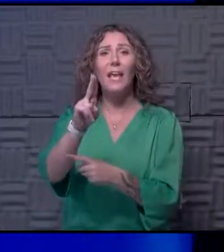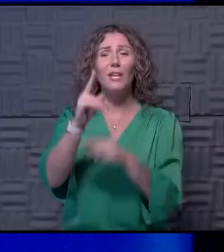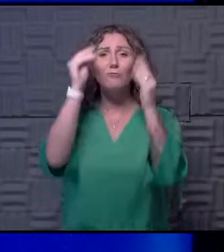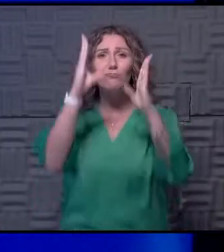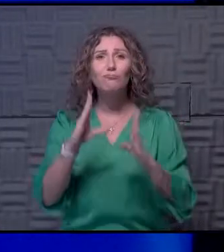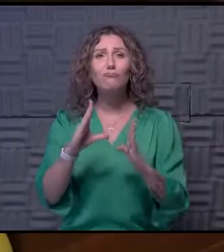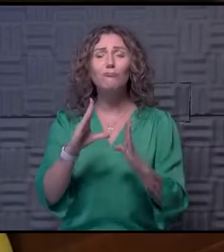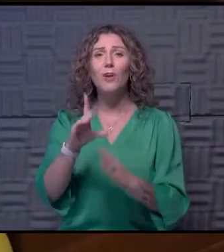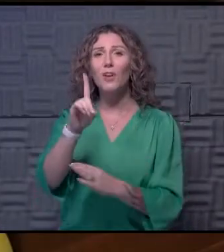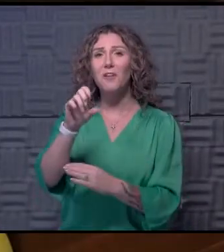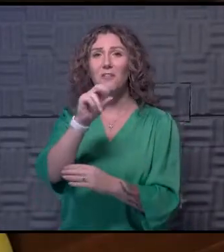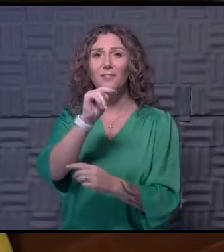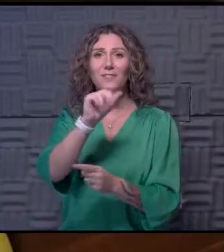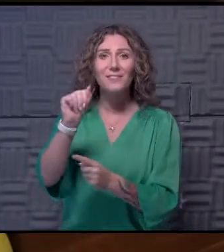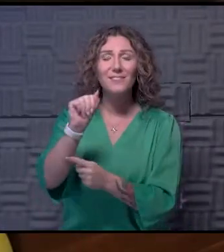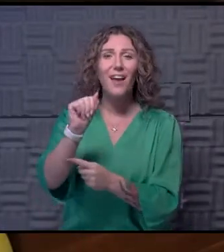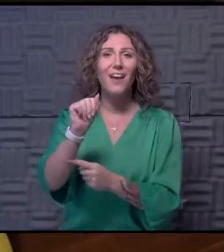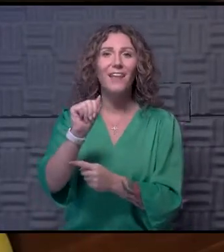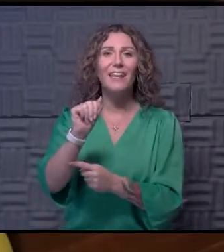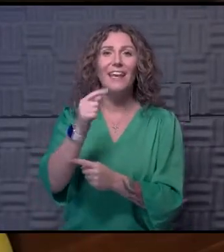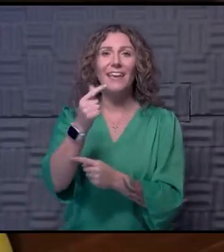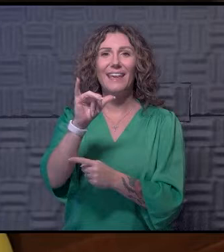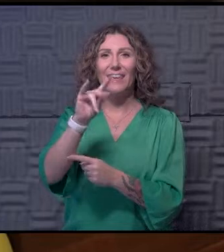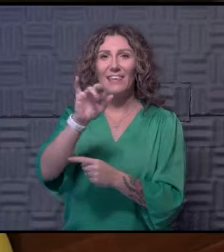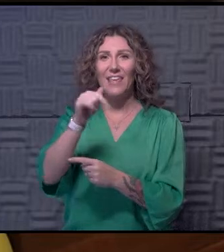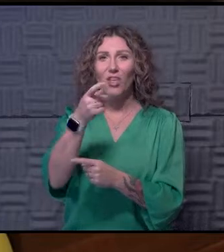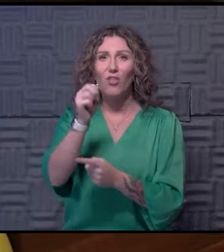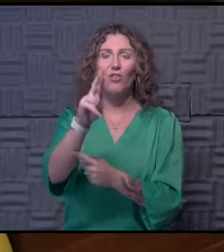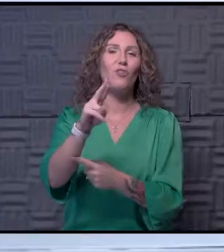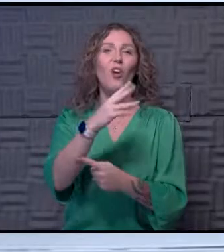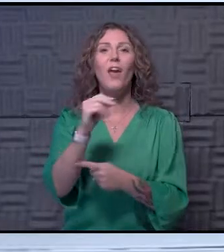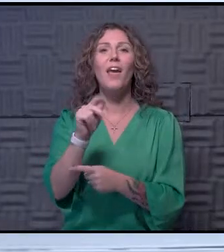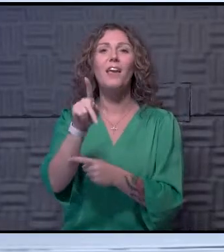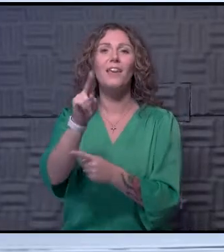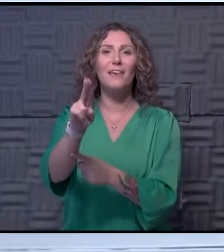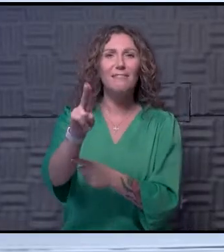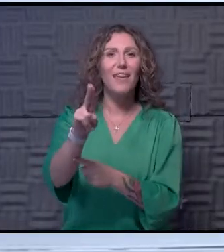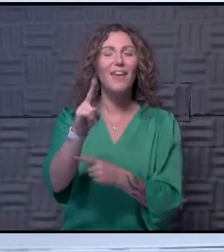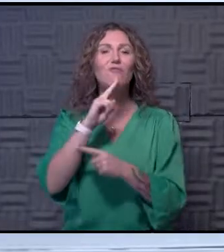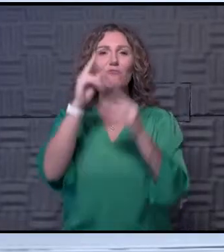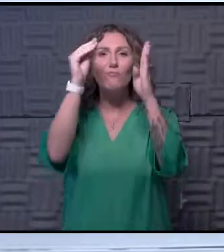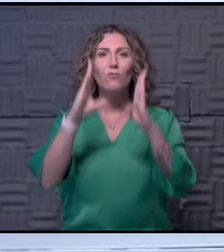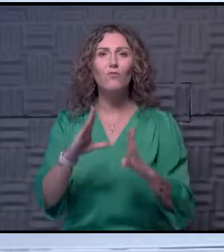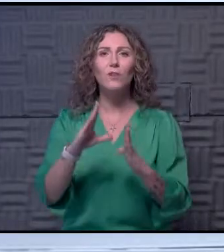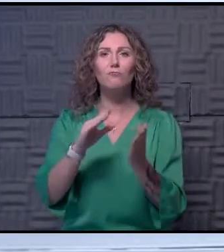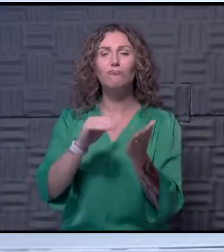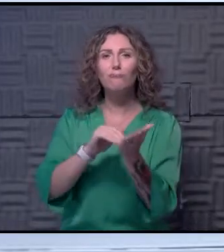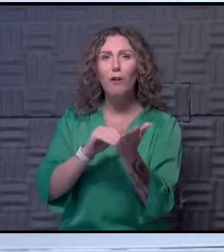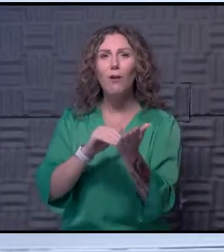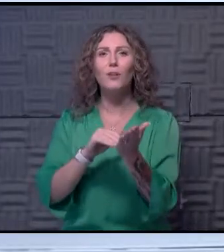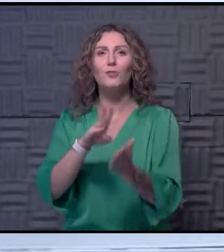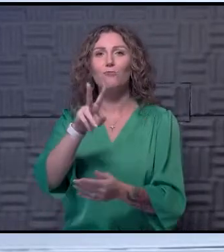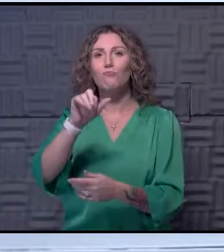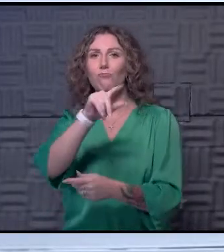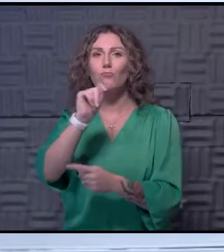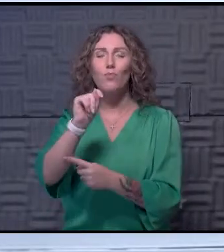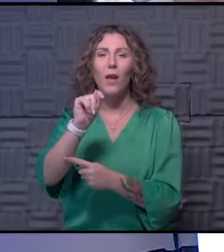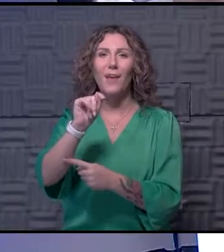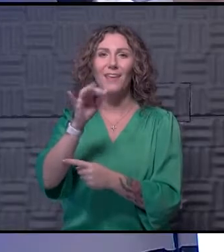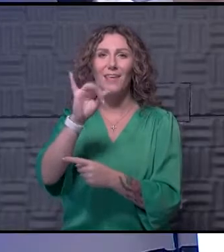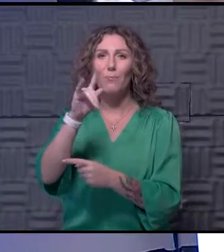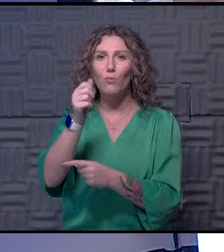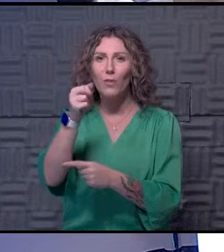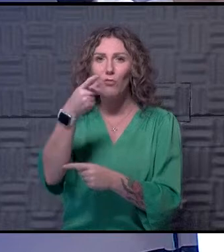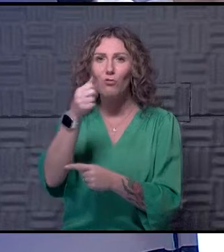Donna Ginther is back with us, and so is KU Professor Dr. Brett Bricker. We'll talk with them directly. But